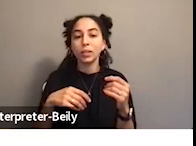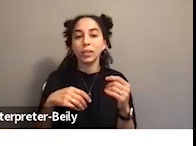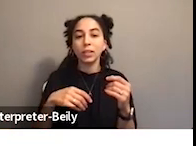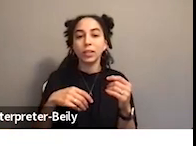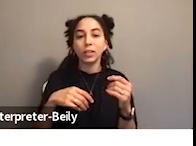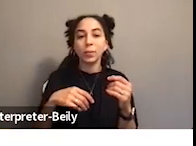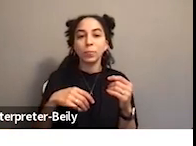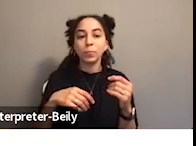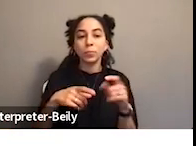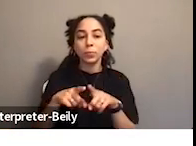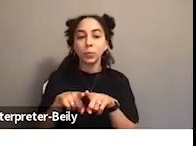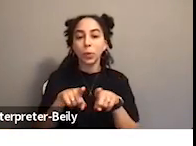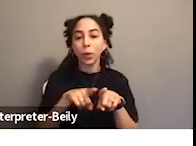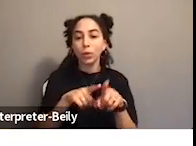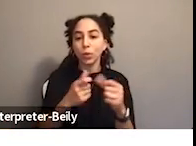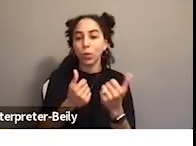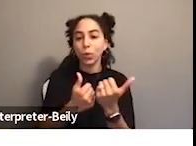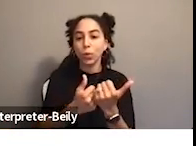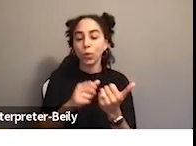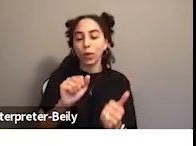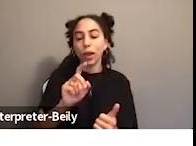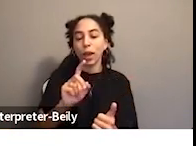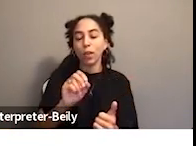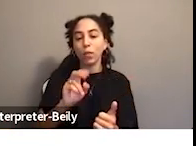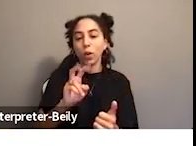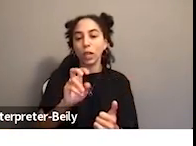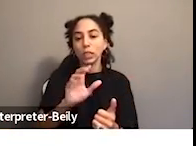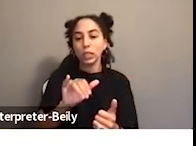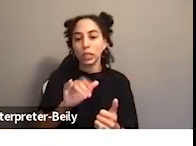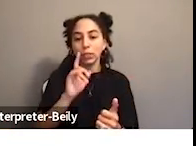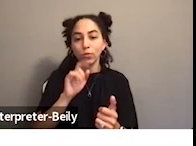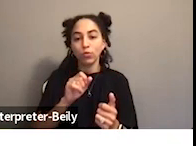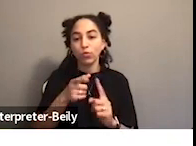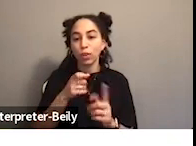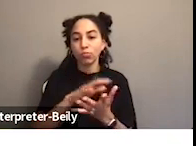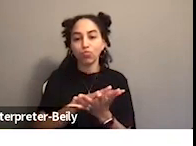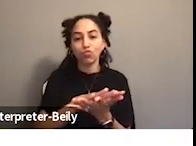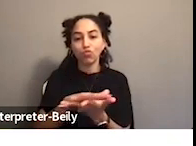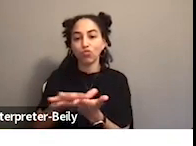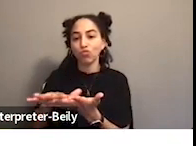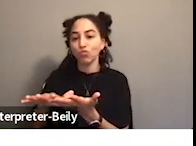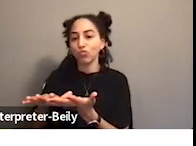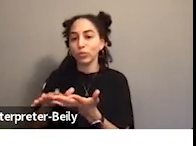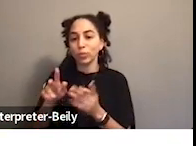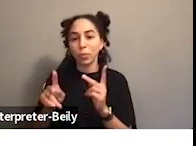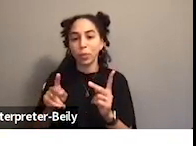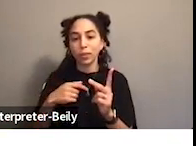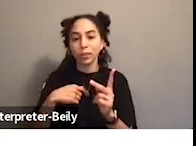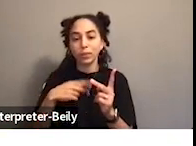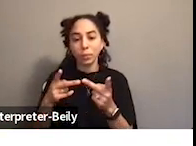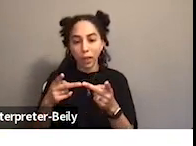also advocacy resources from a variety of different places that are focused on your